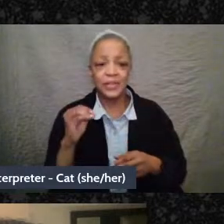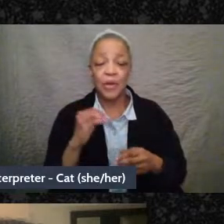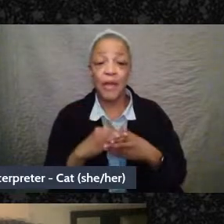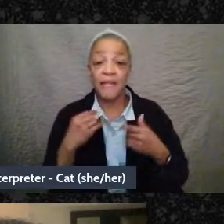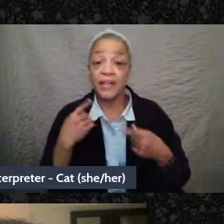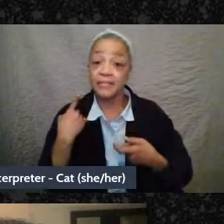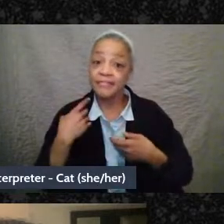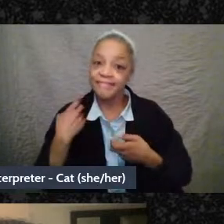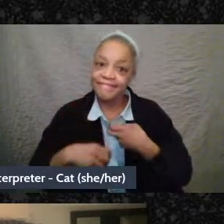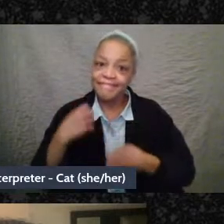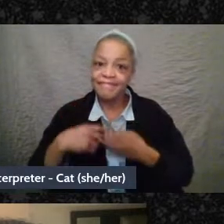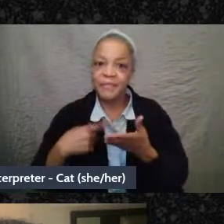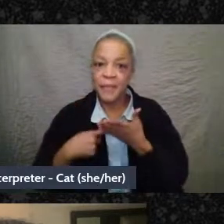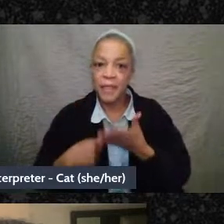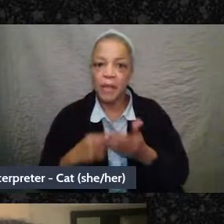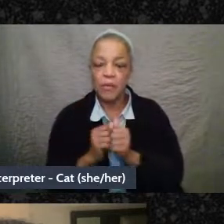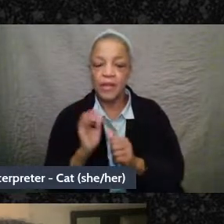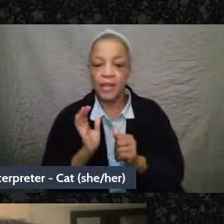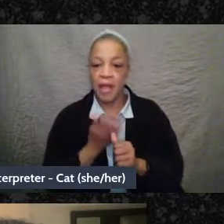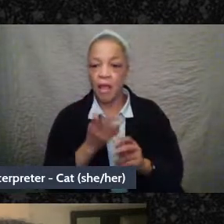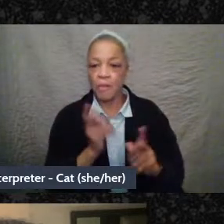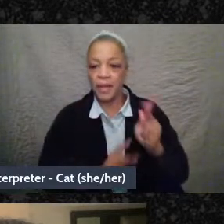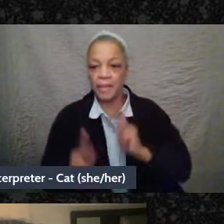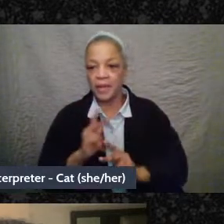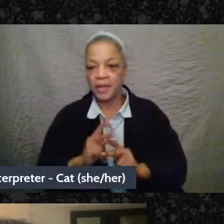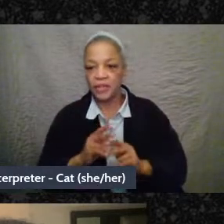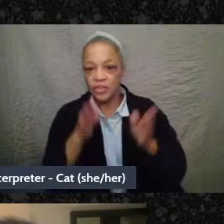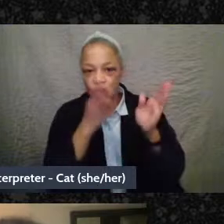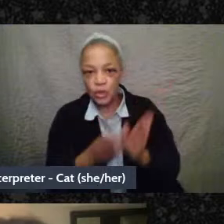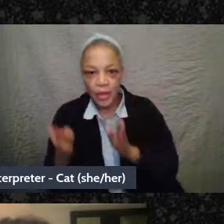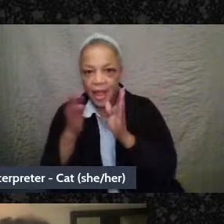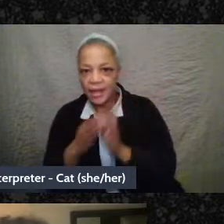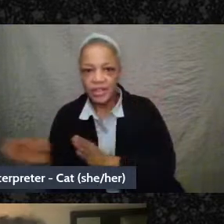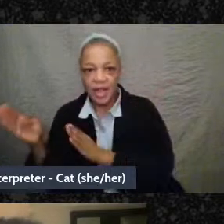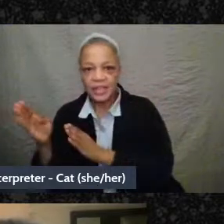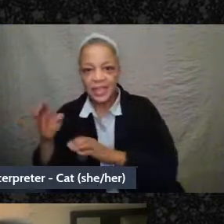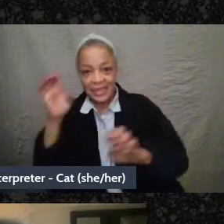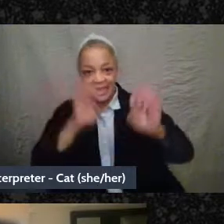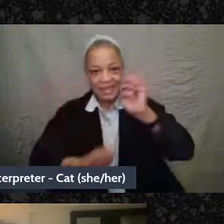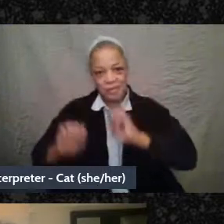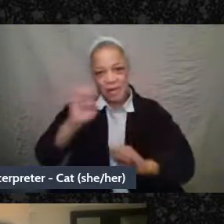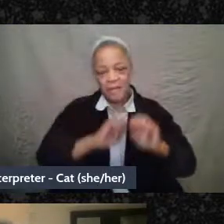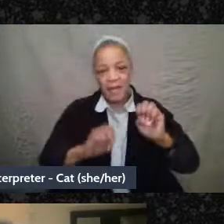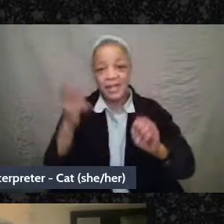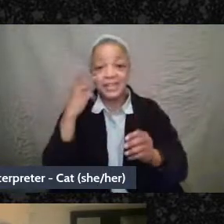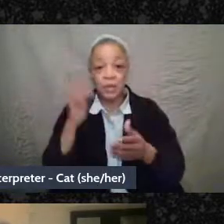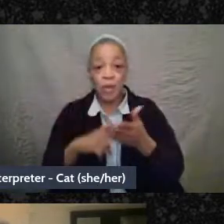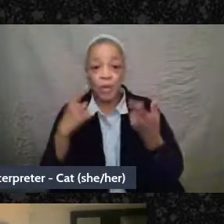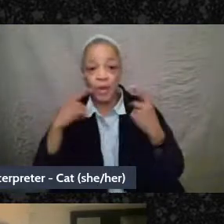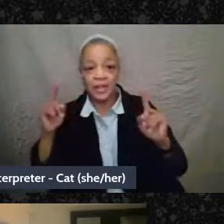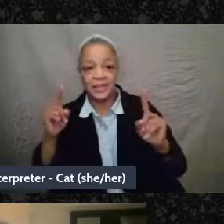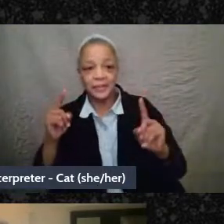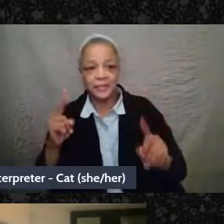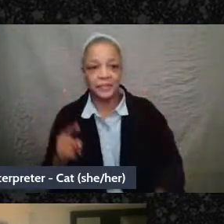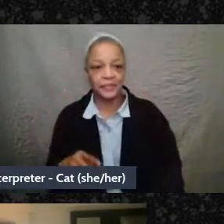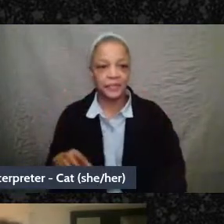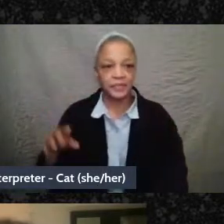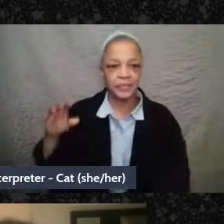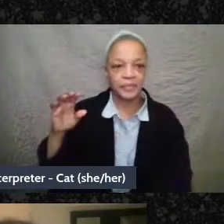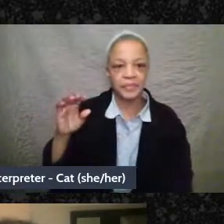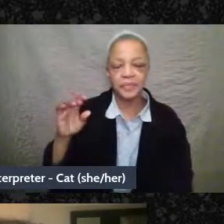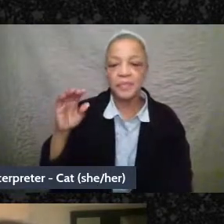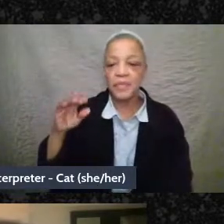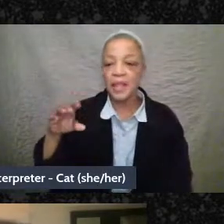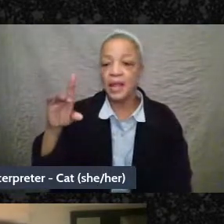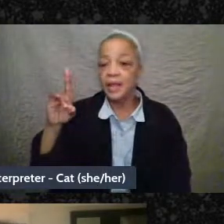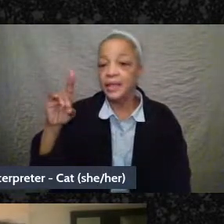people, strategizing and experimenting and seeing what works. Thank you so much, Erica. I love hearing you